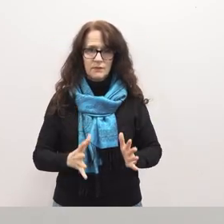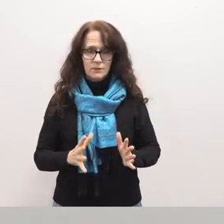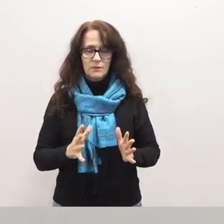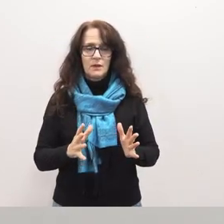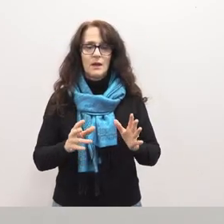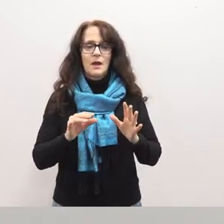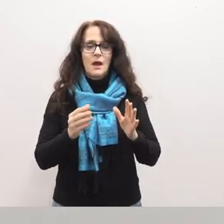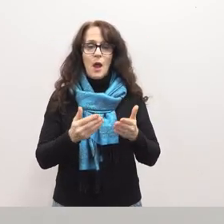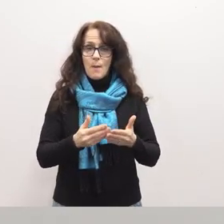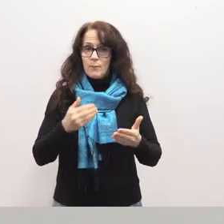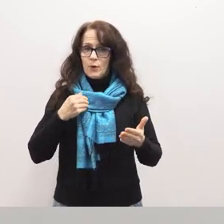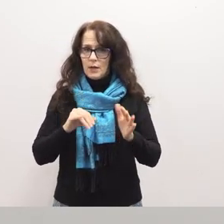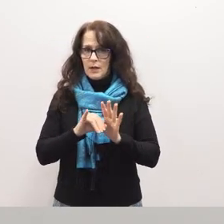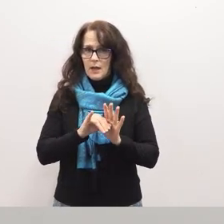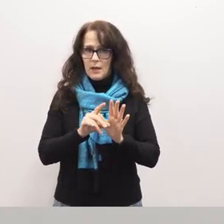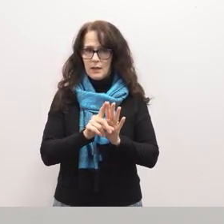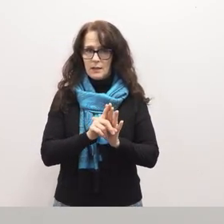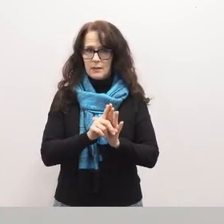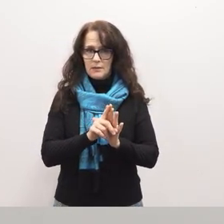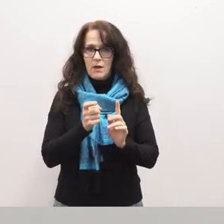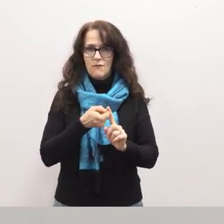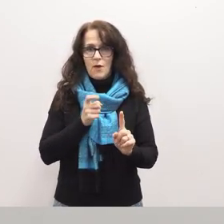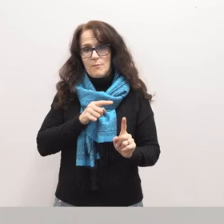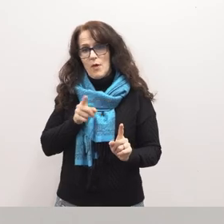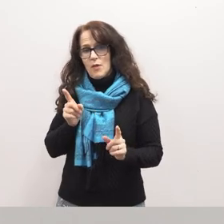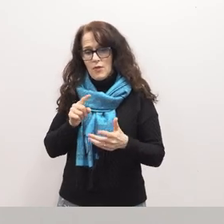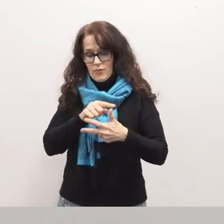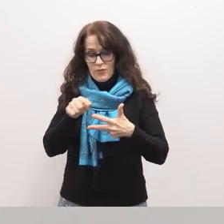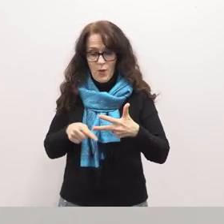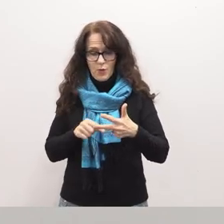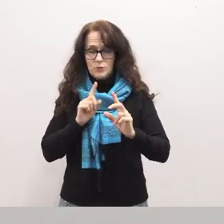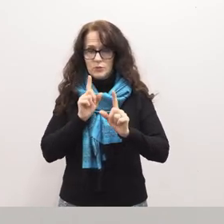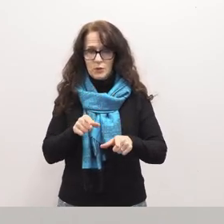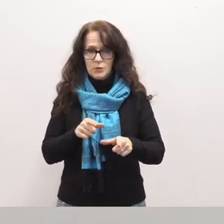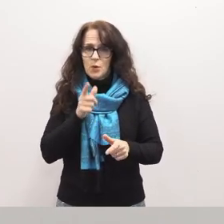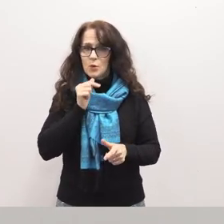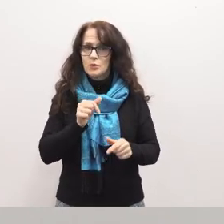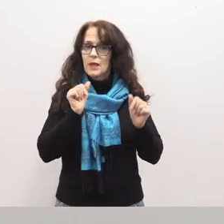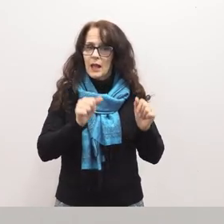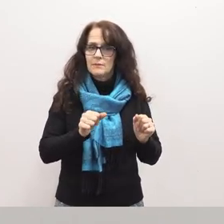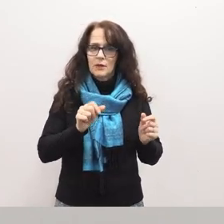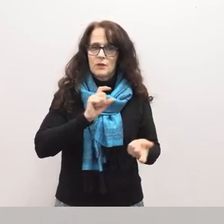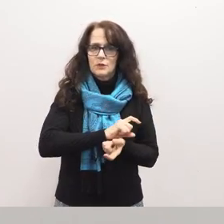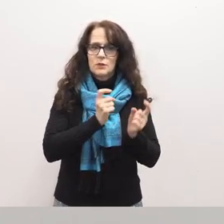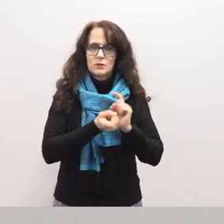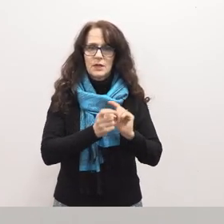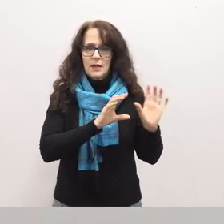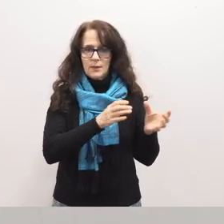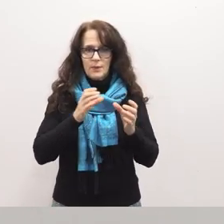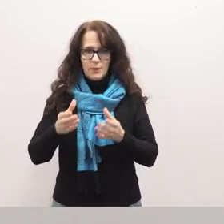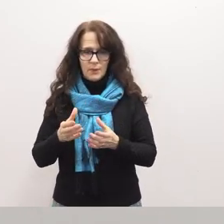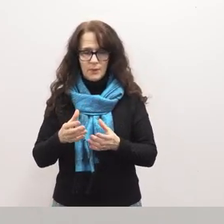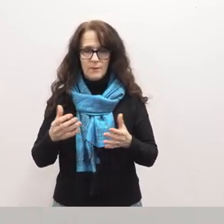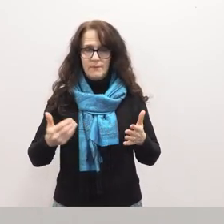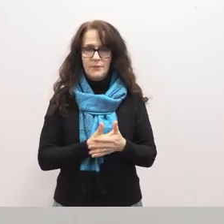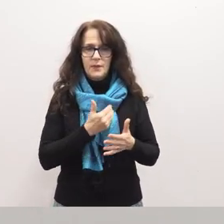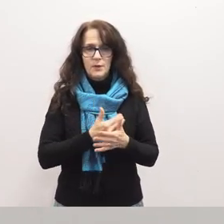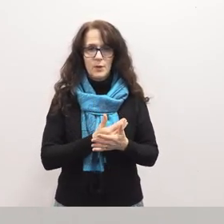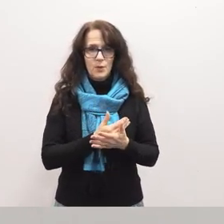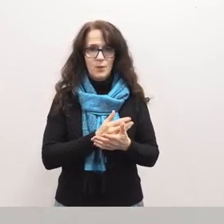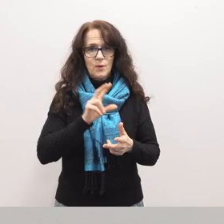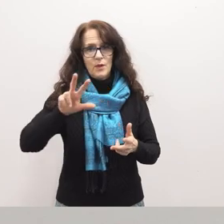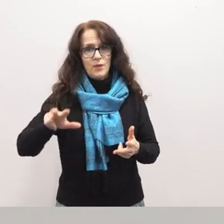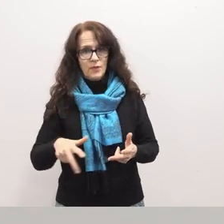been pre-identified based on those results of who is eligible for reclassification. What this new pathway would